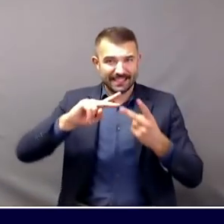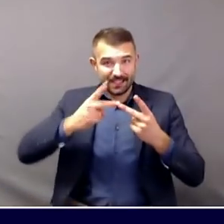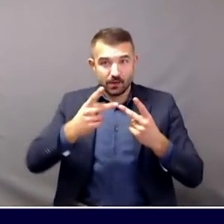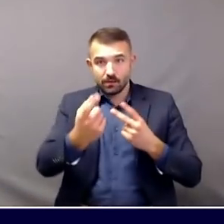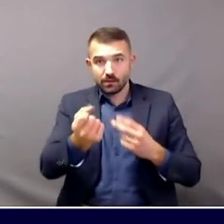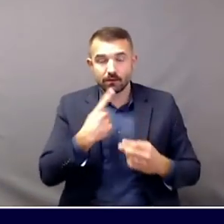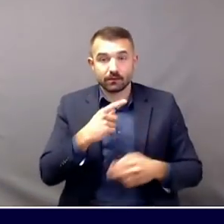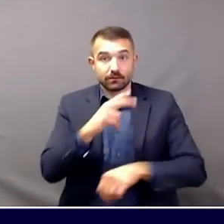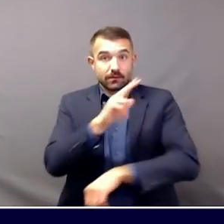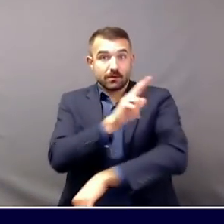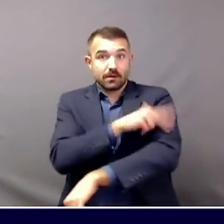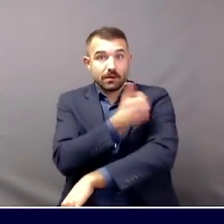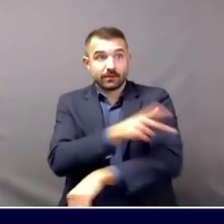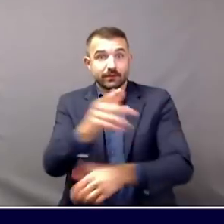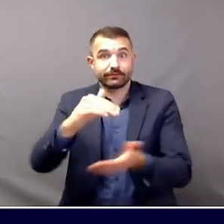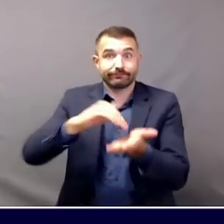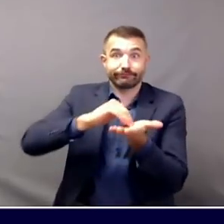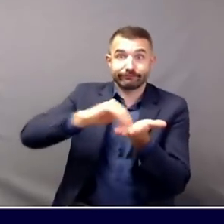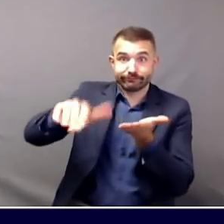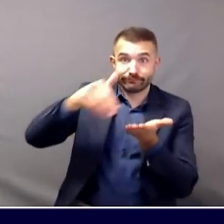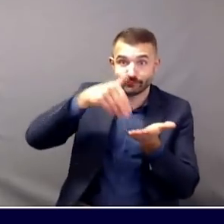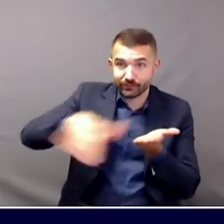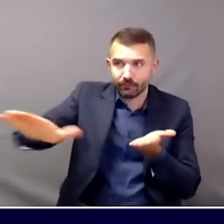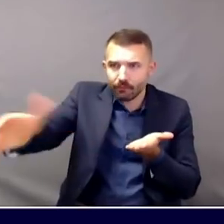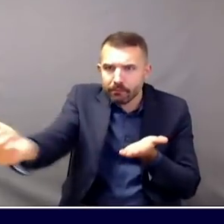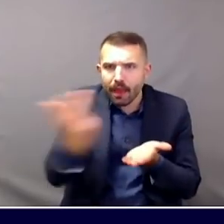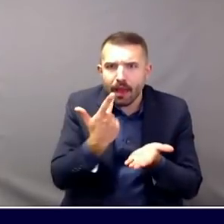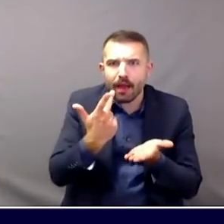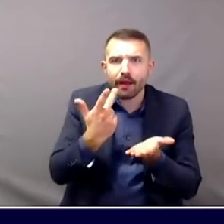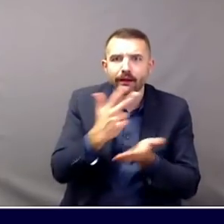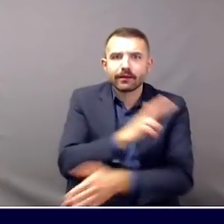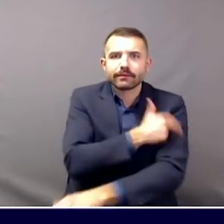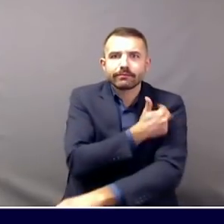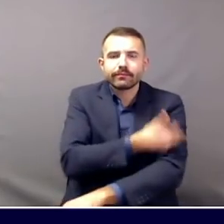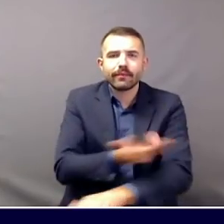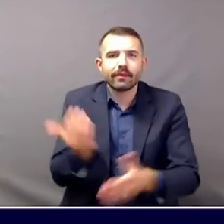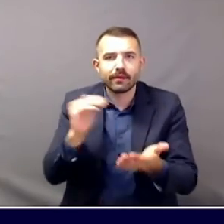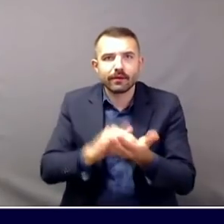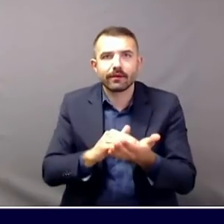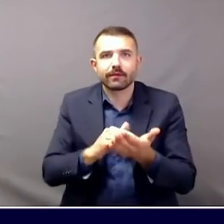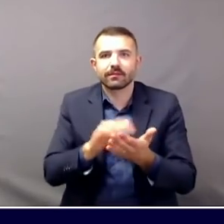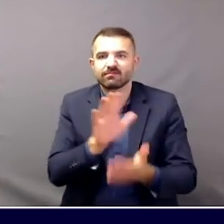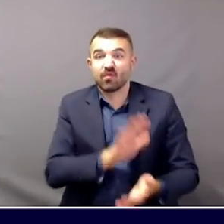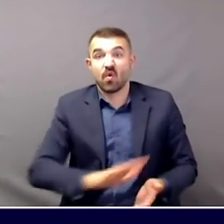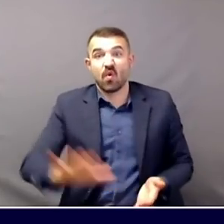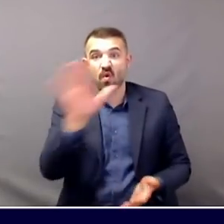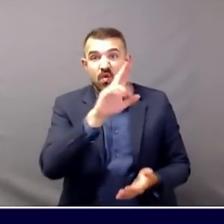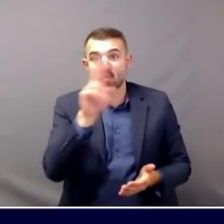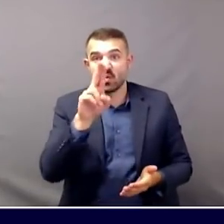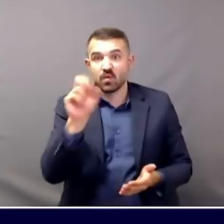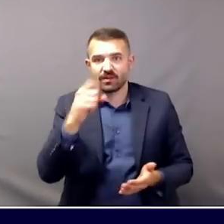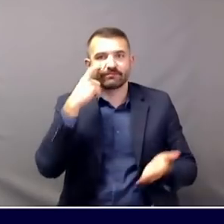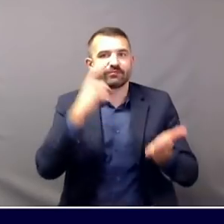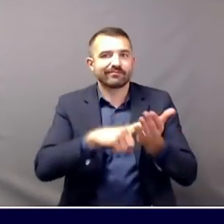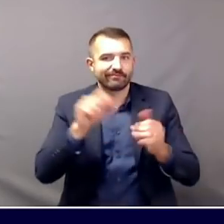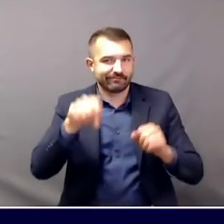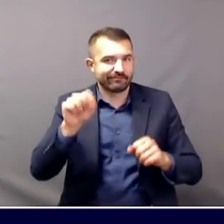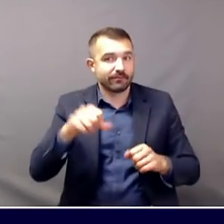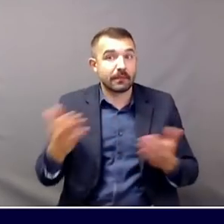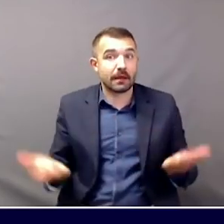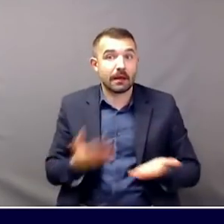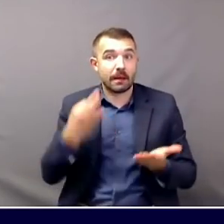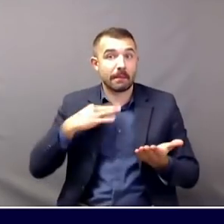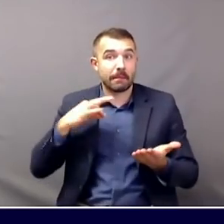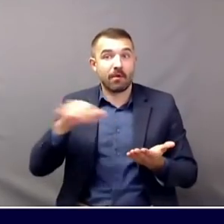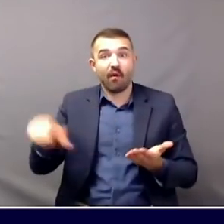not anything out of the ordinary relative to the nationwide numbers. We've been in line with where other states are. This is a really